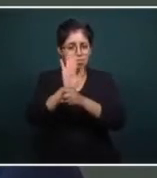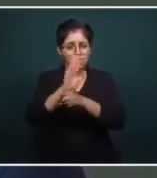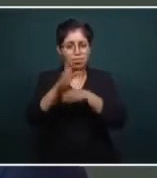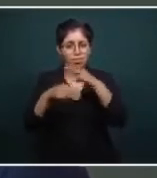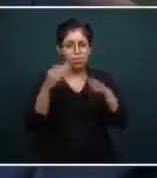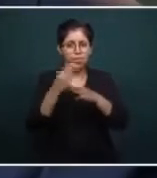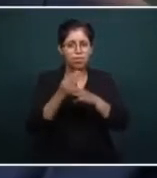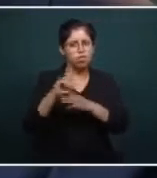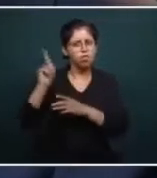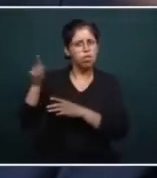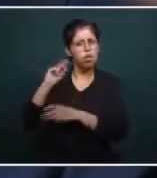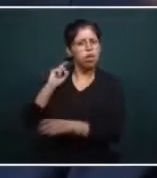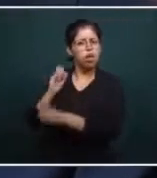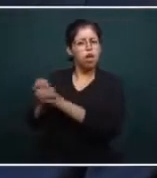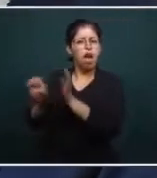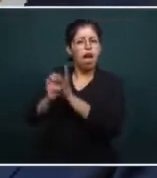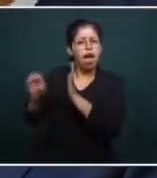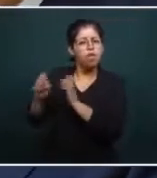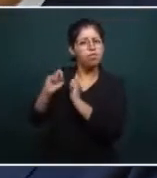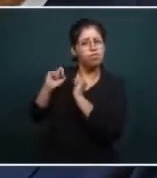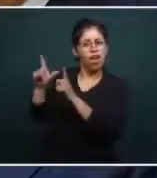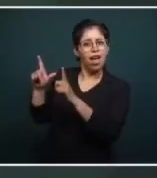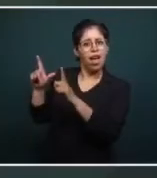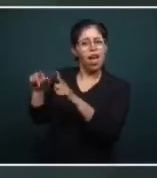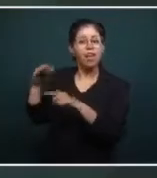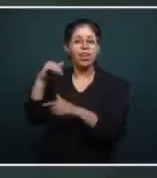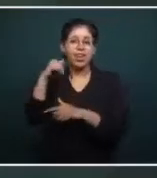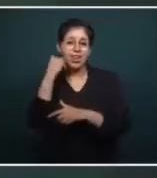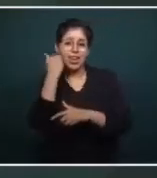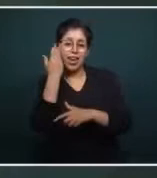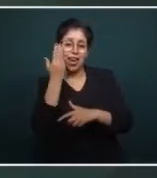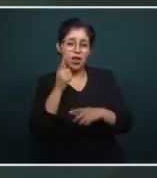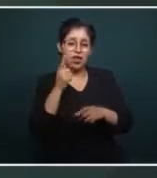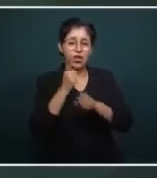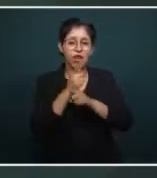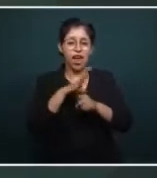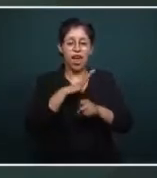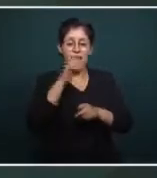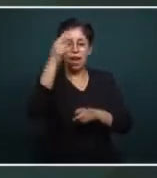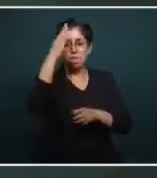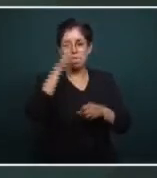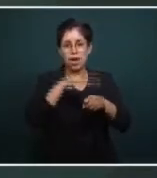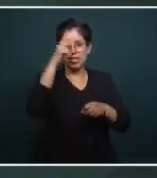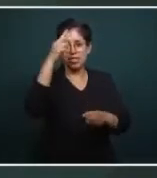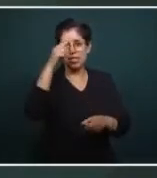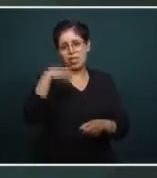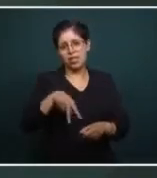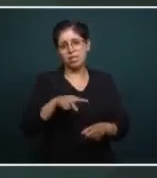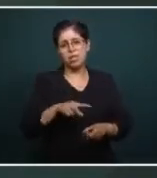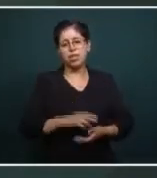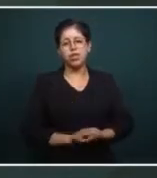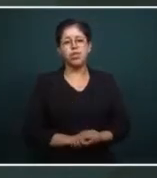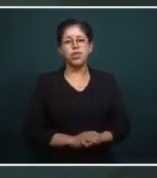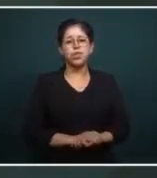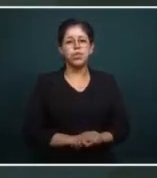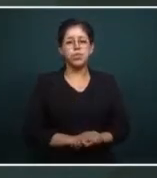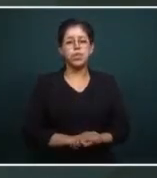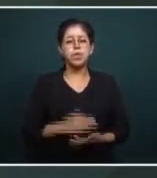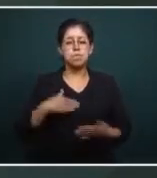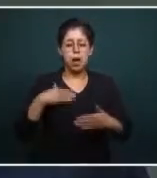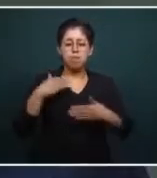world, con muy poco and apoyo. with lots, Luego very de- little support of the government Vamos a intervention.